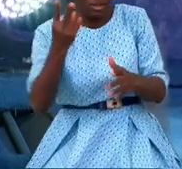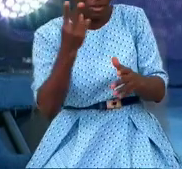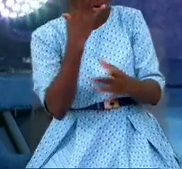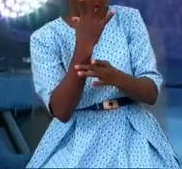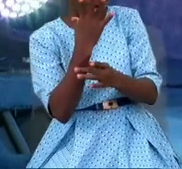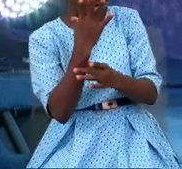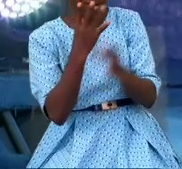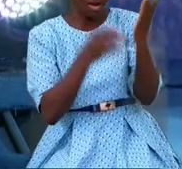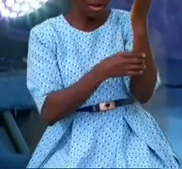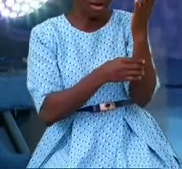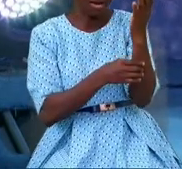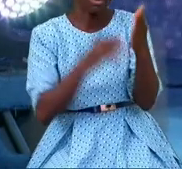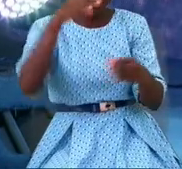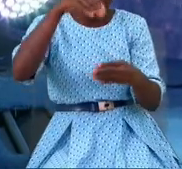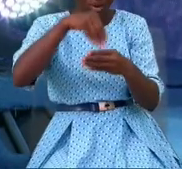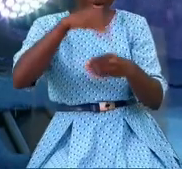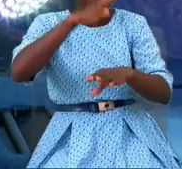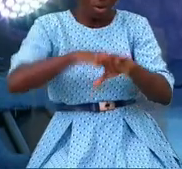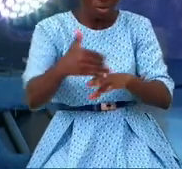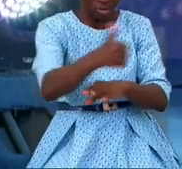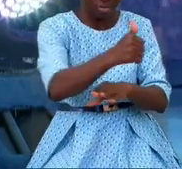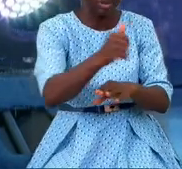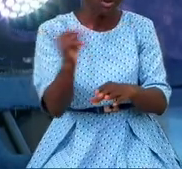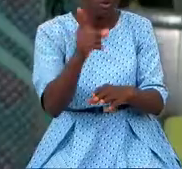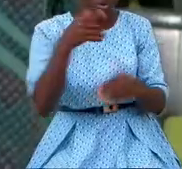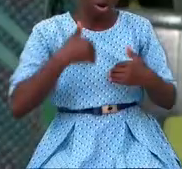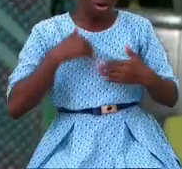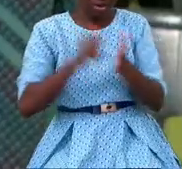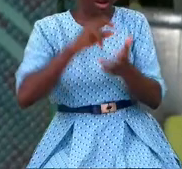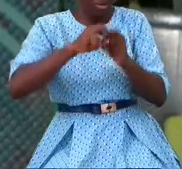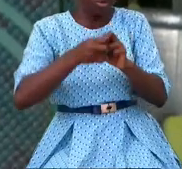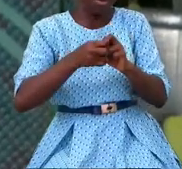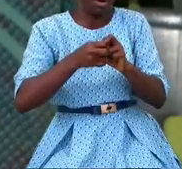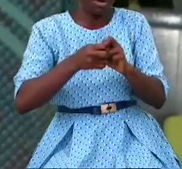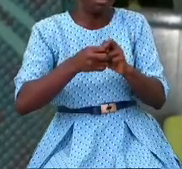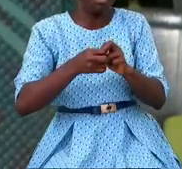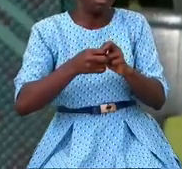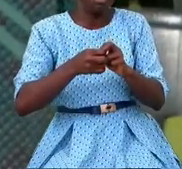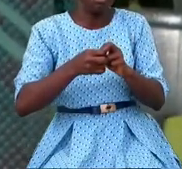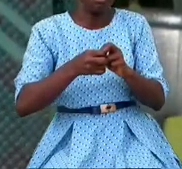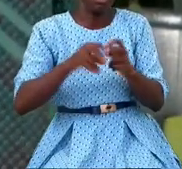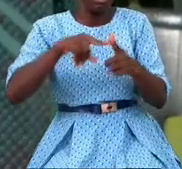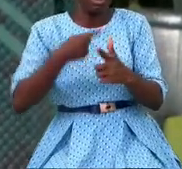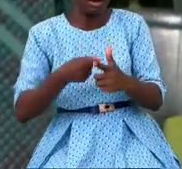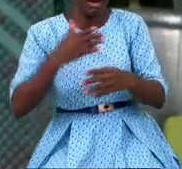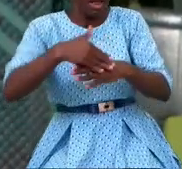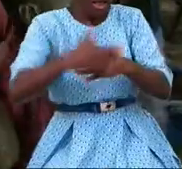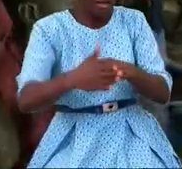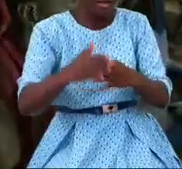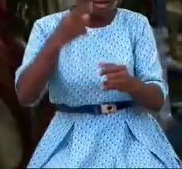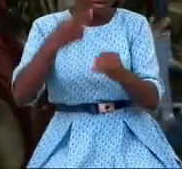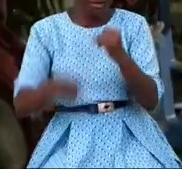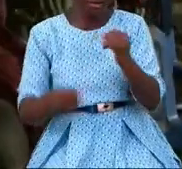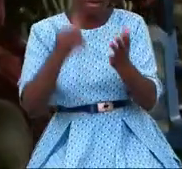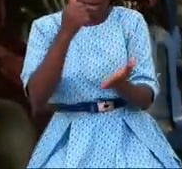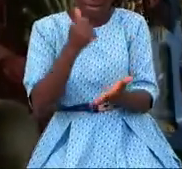amen checkup, the miracle will be there. Raise up that hand. Lay the other